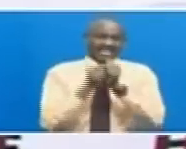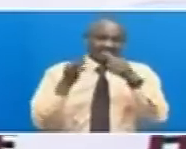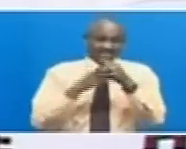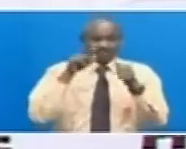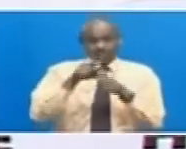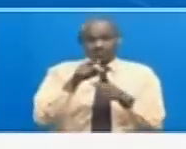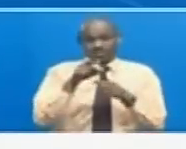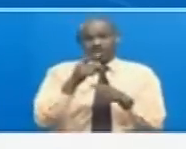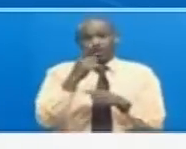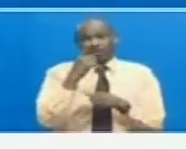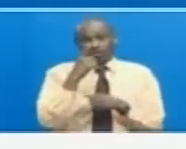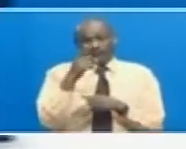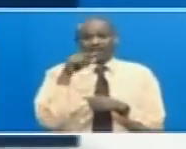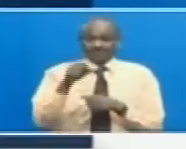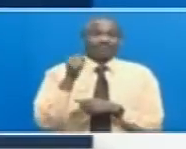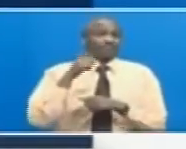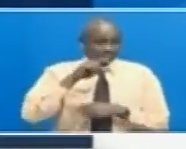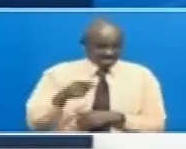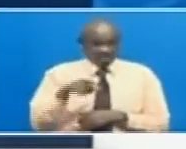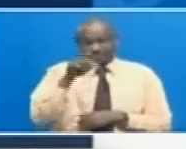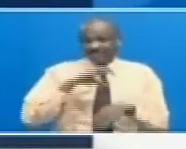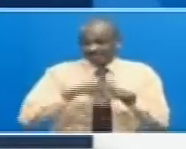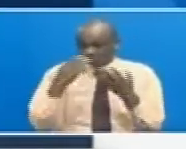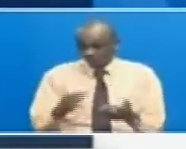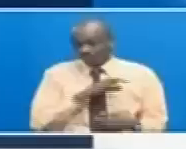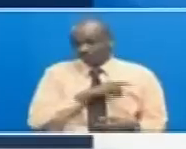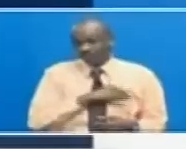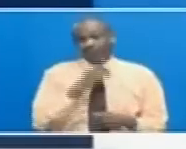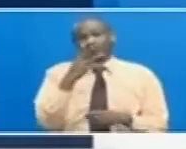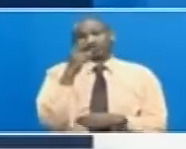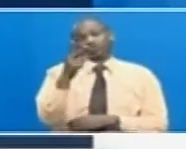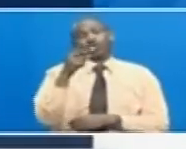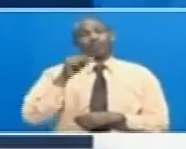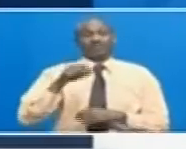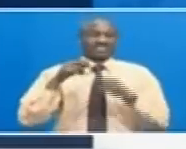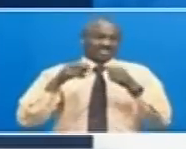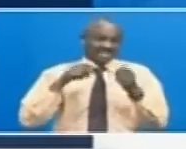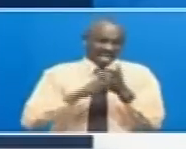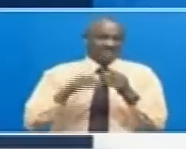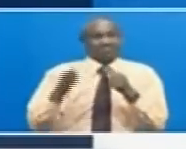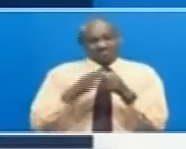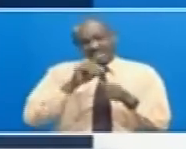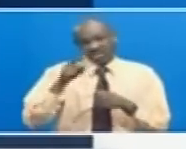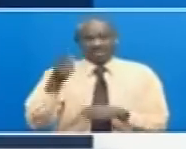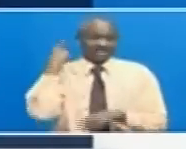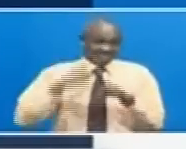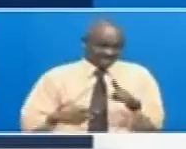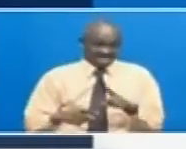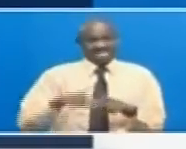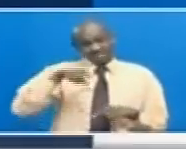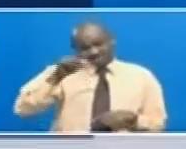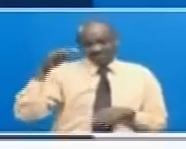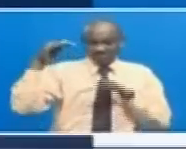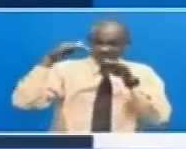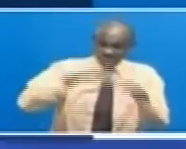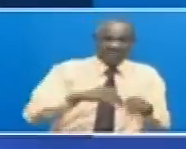118.15 million shillings after posting a profit of 42.9 million shillings last year. The firm's revenue fell